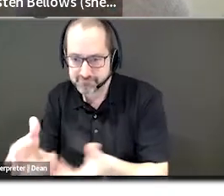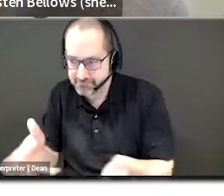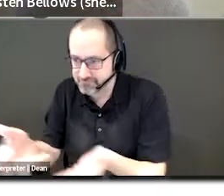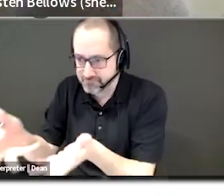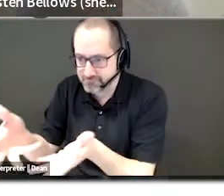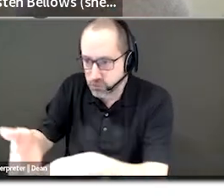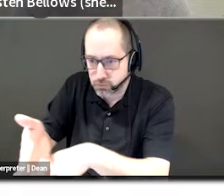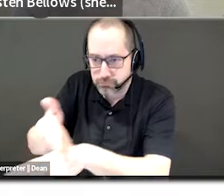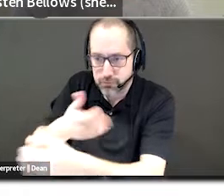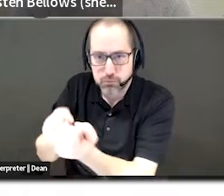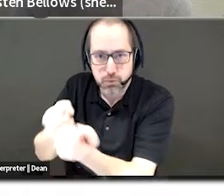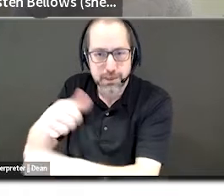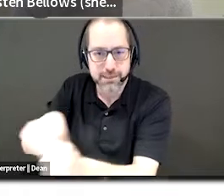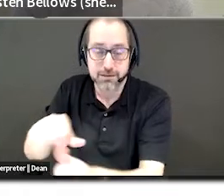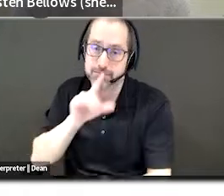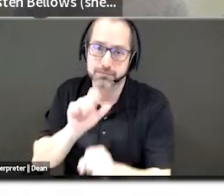literally my dream job.